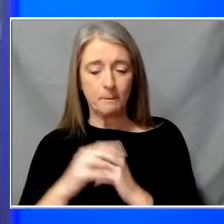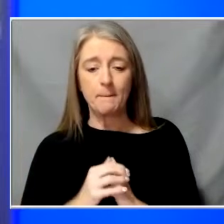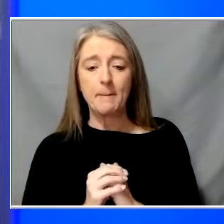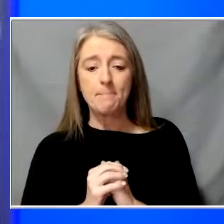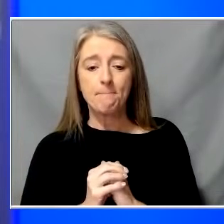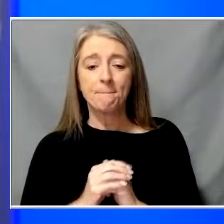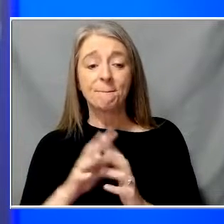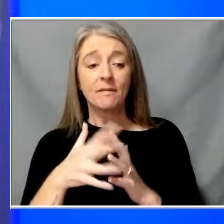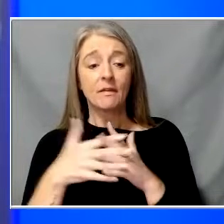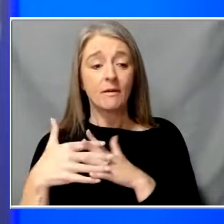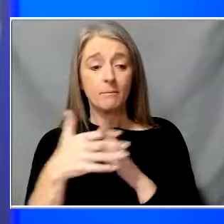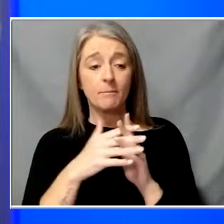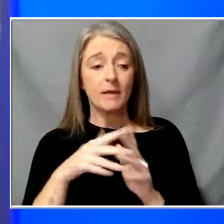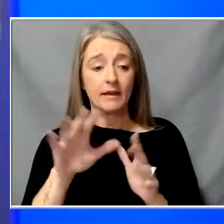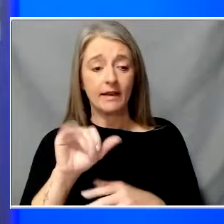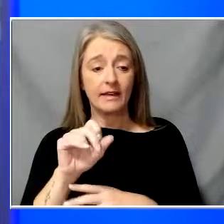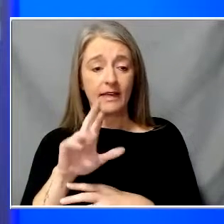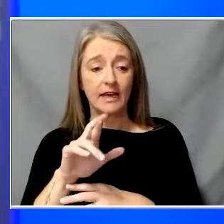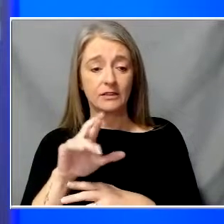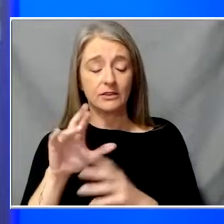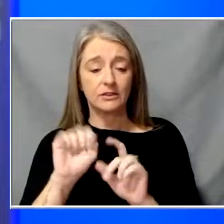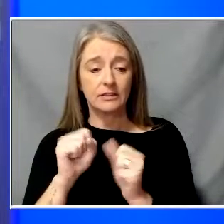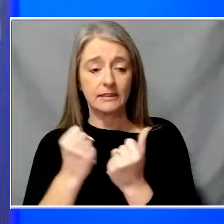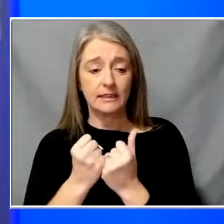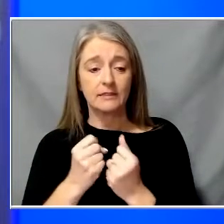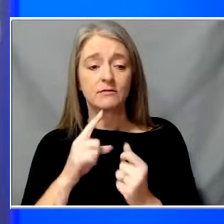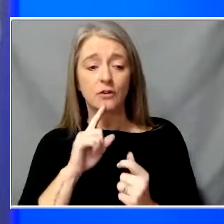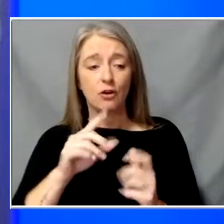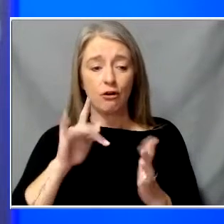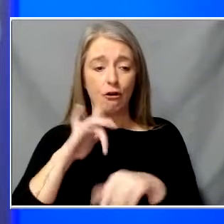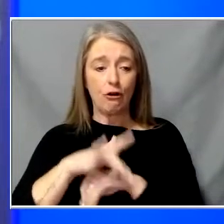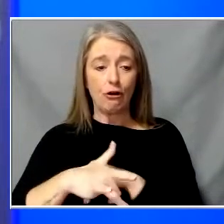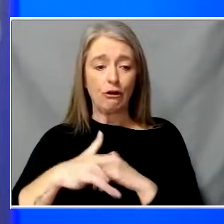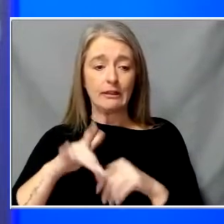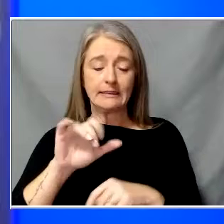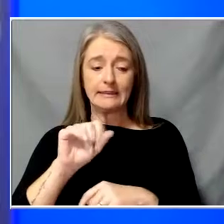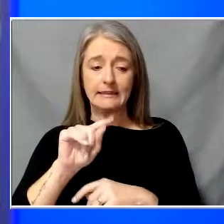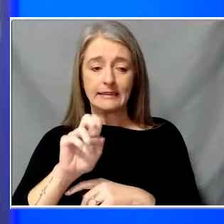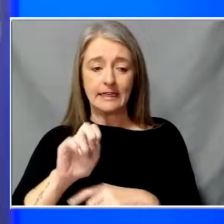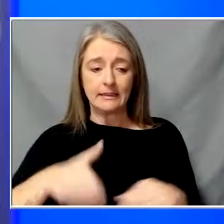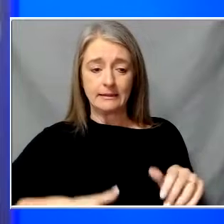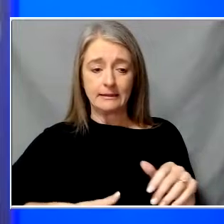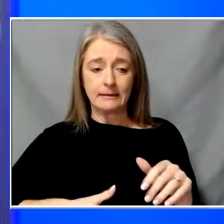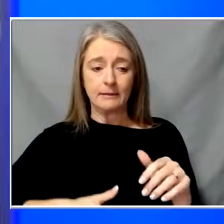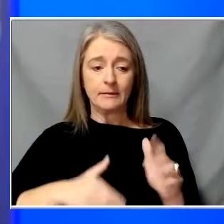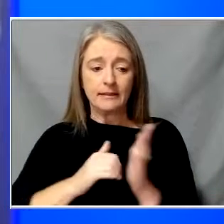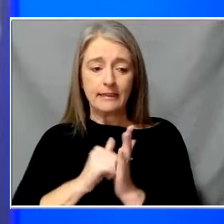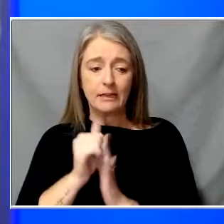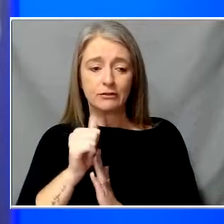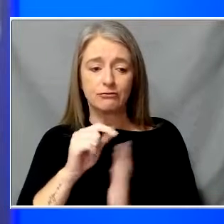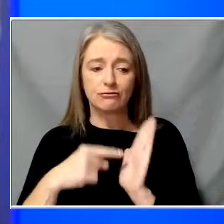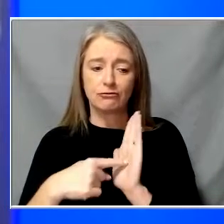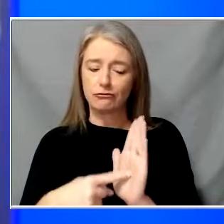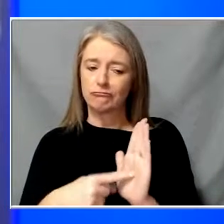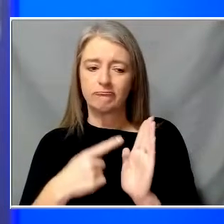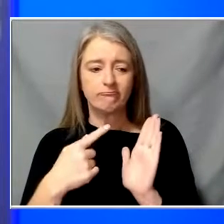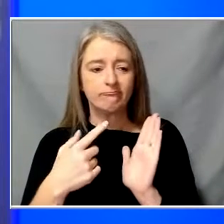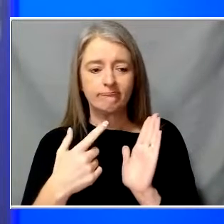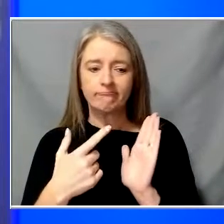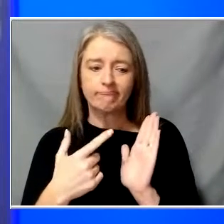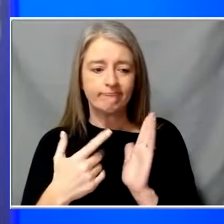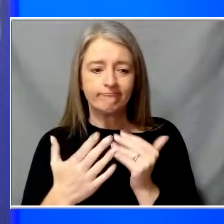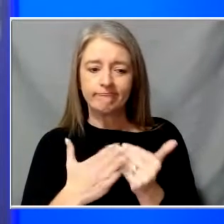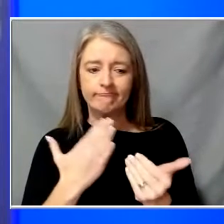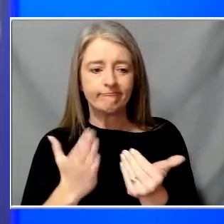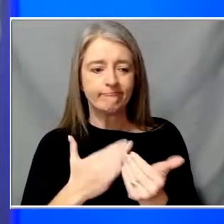American Cancer Society reports early-stage stomach cancer rarely shows symptoms. That means most stomach cancers aren't found